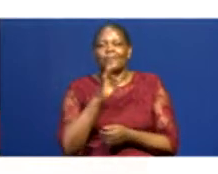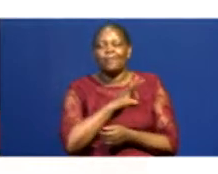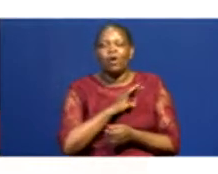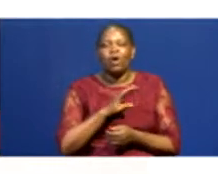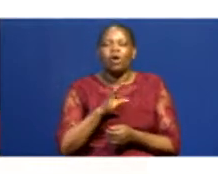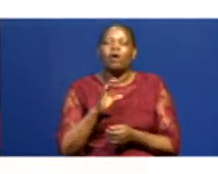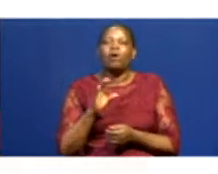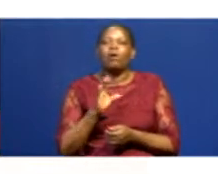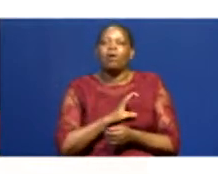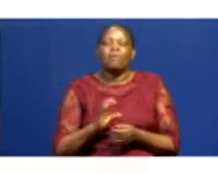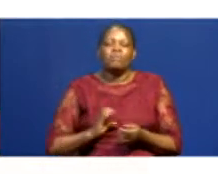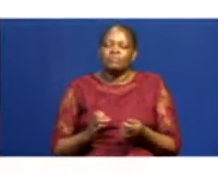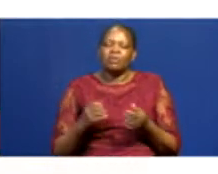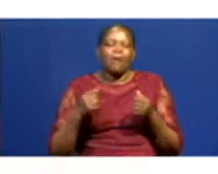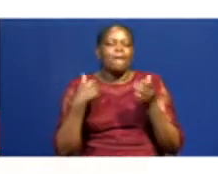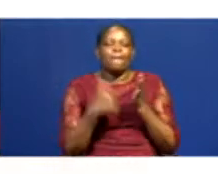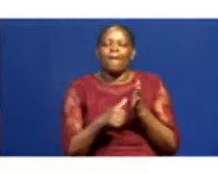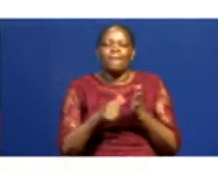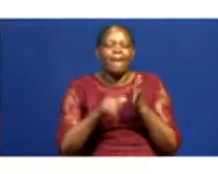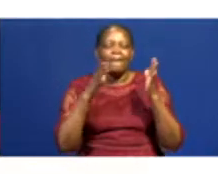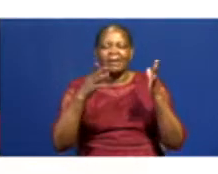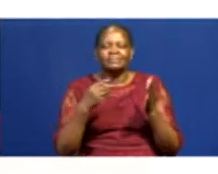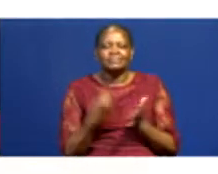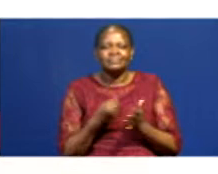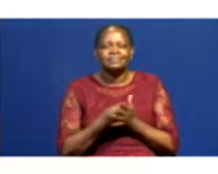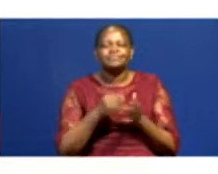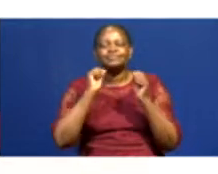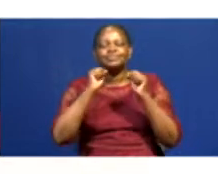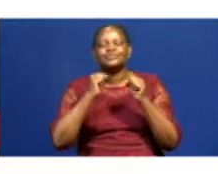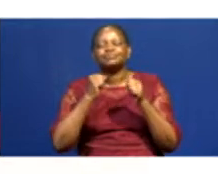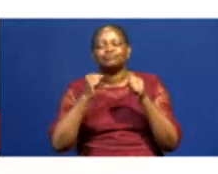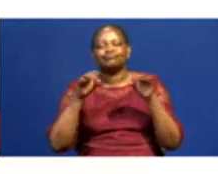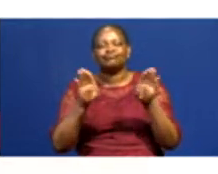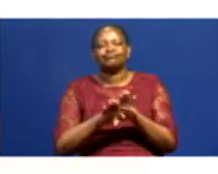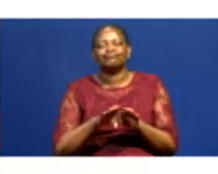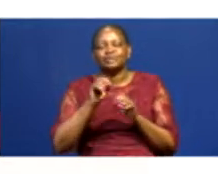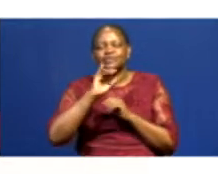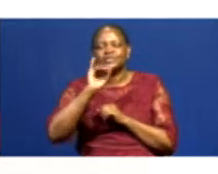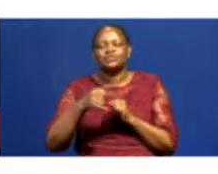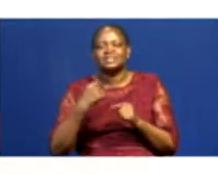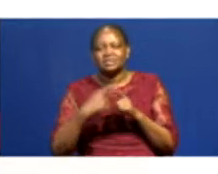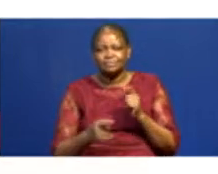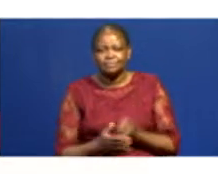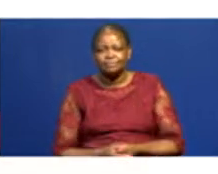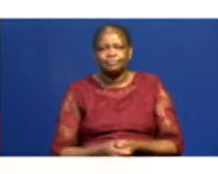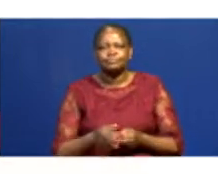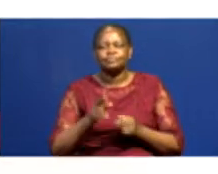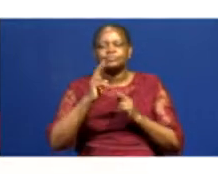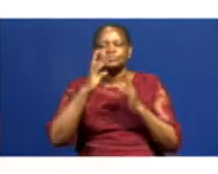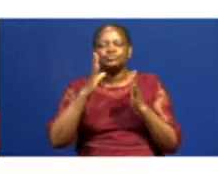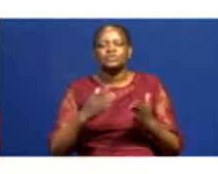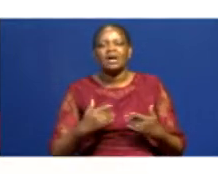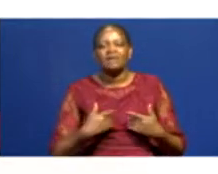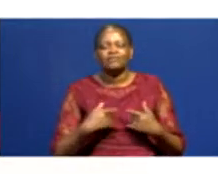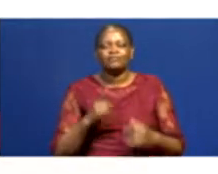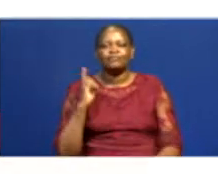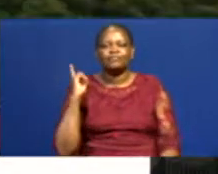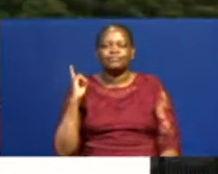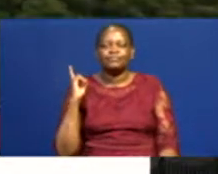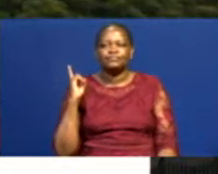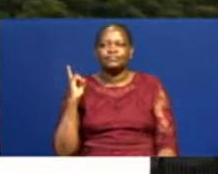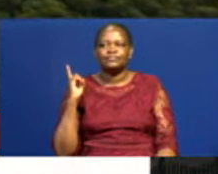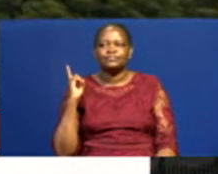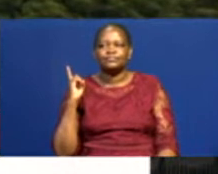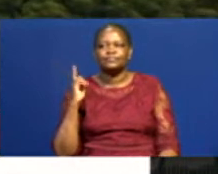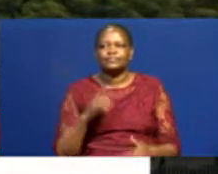dire financial predicament, which could see it shutting in January next year. Here is our reporter Trevor Ngendo with the details.